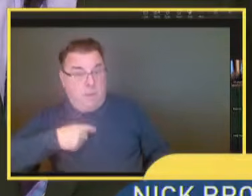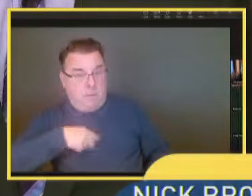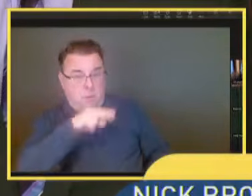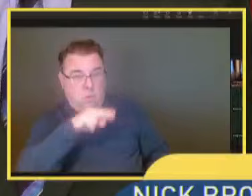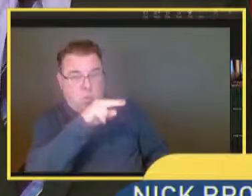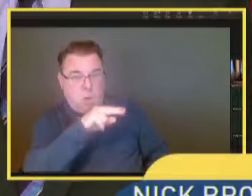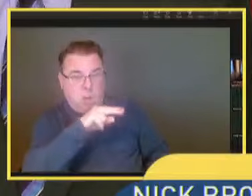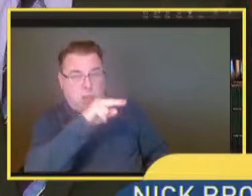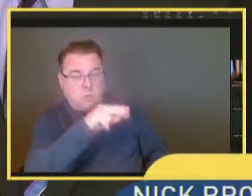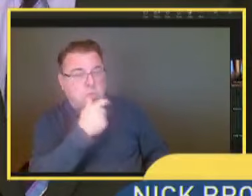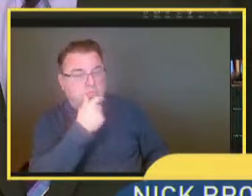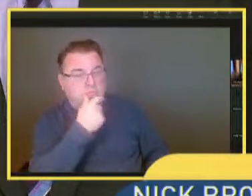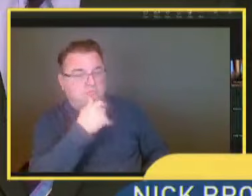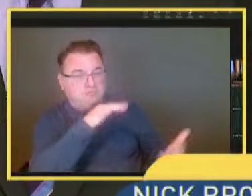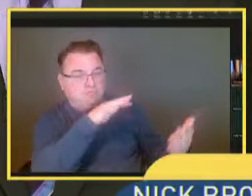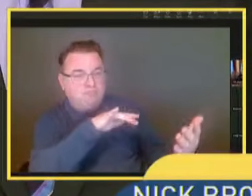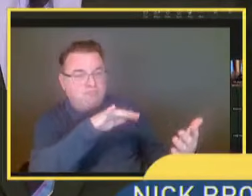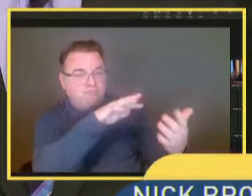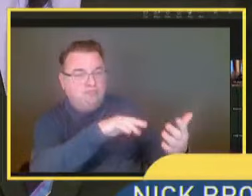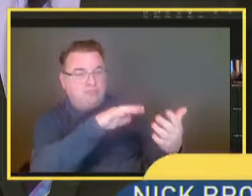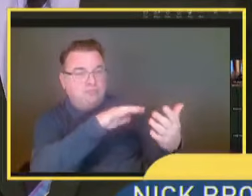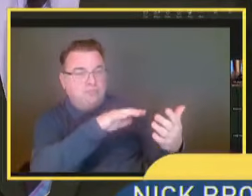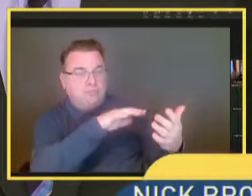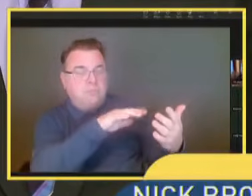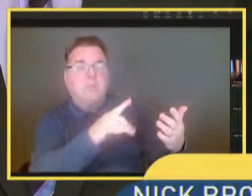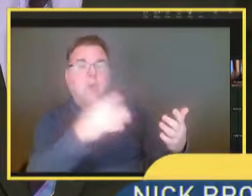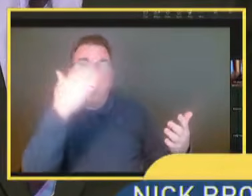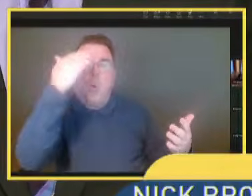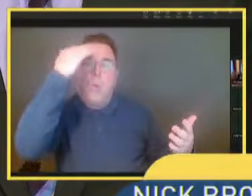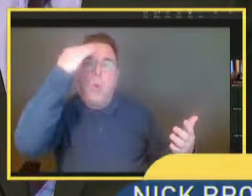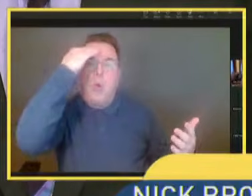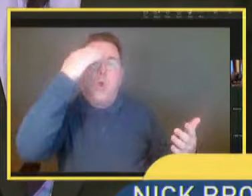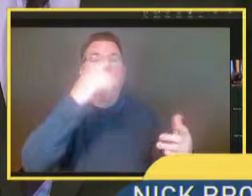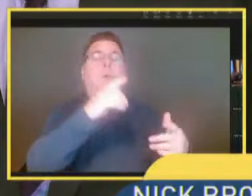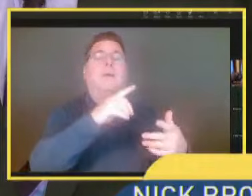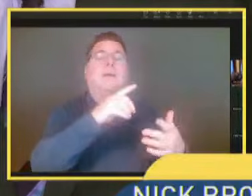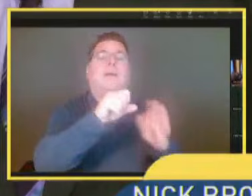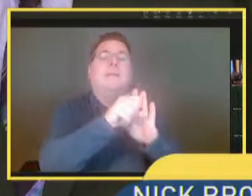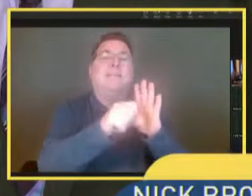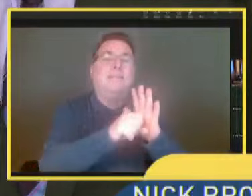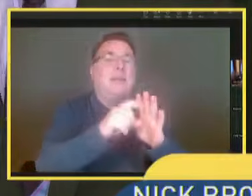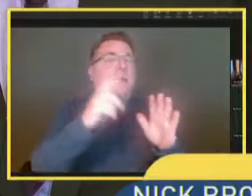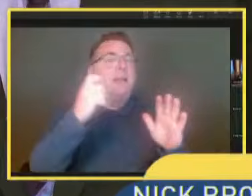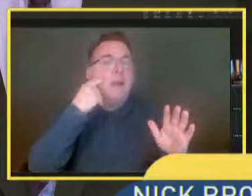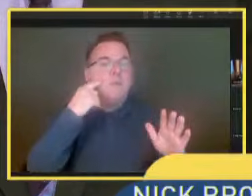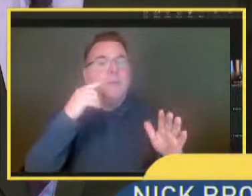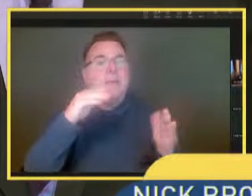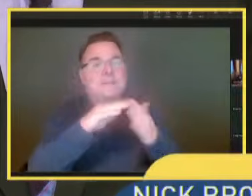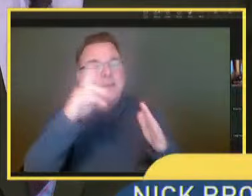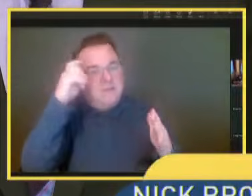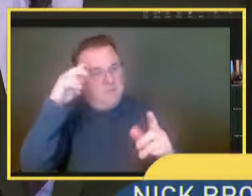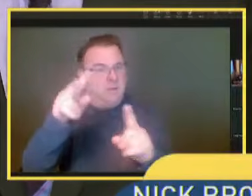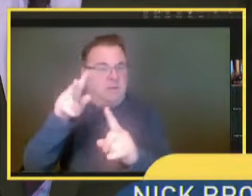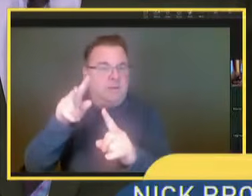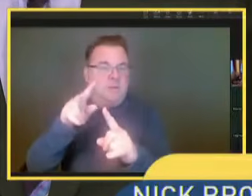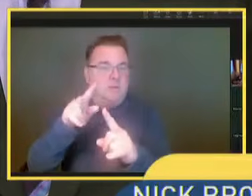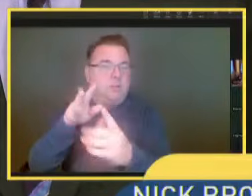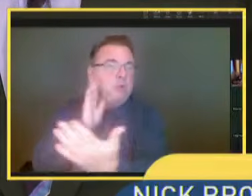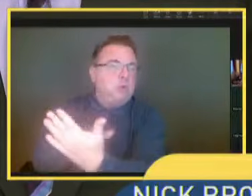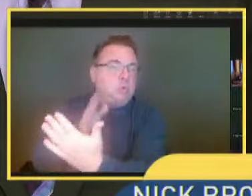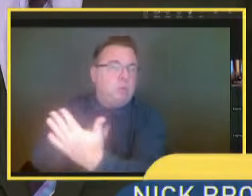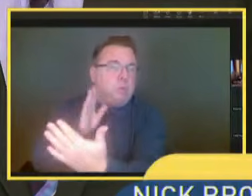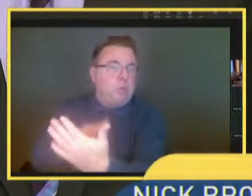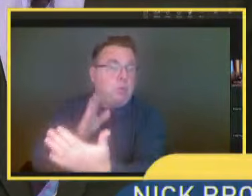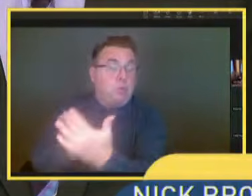closely. We are very well aware of the litigation filed by the state and local governments there. We speak with our colleagues in